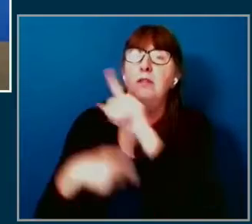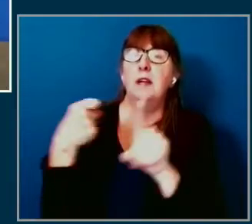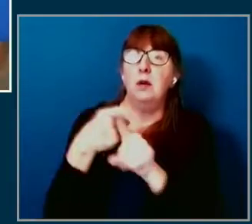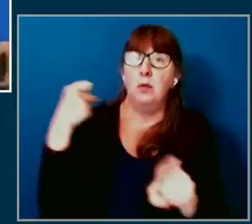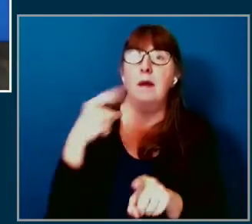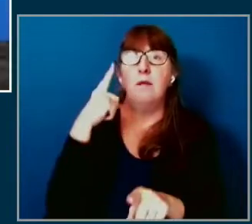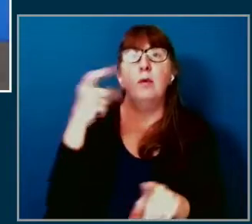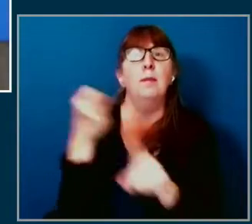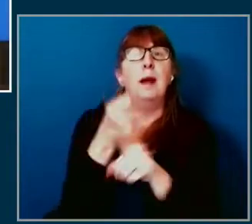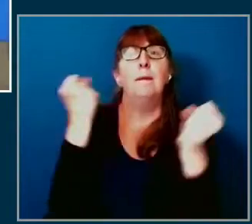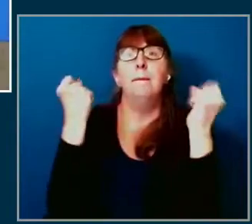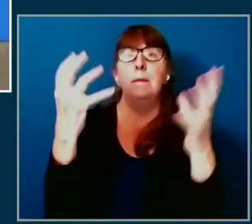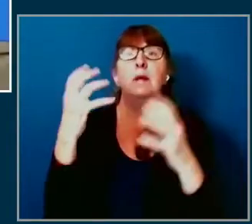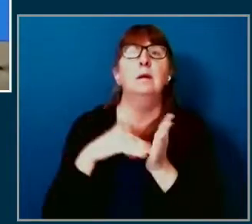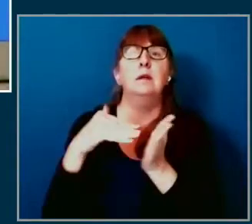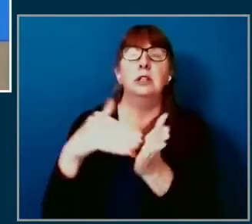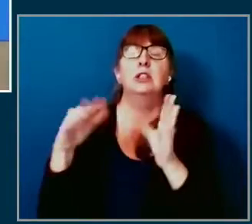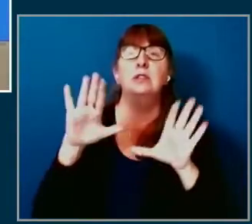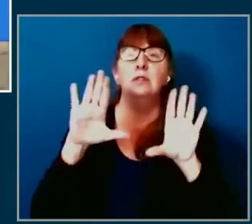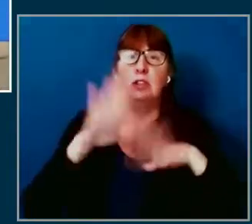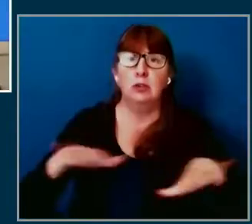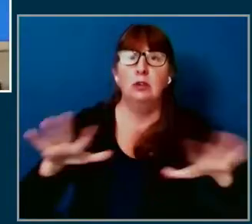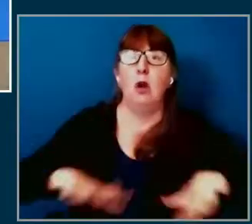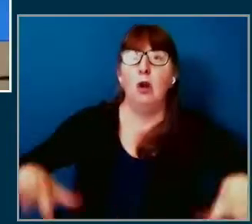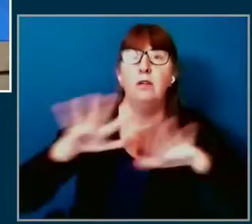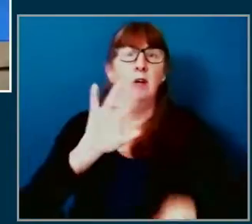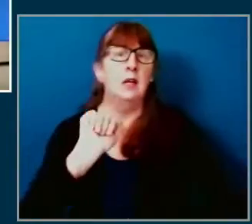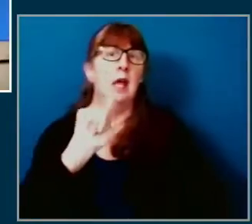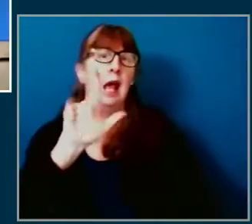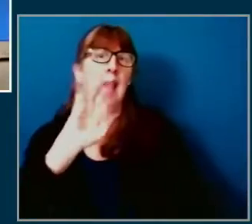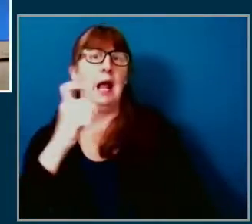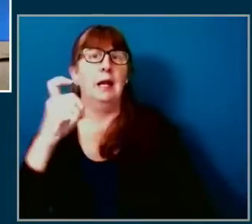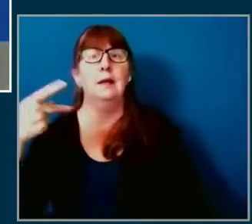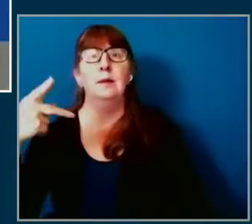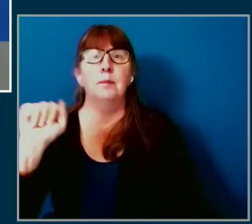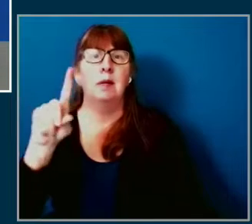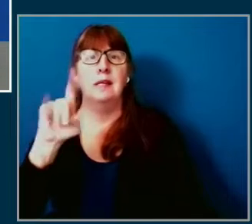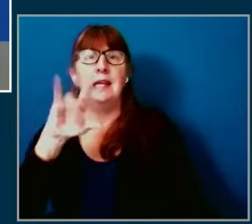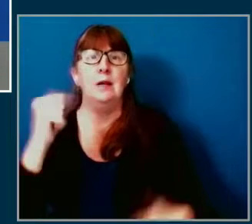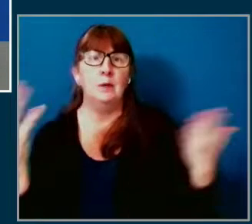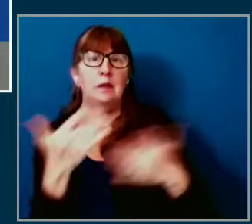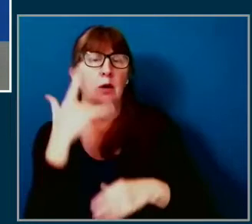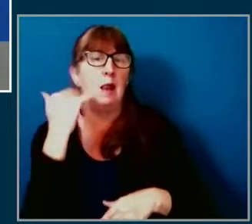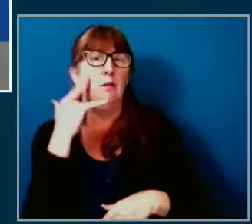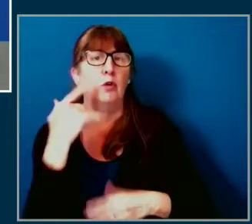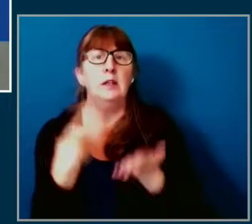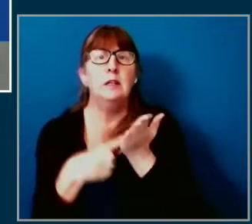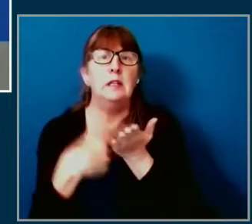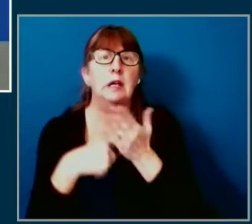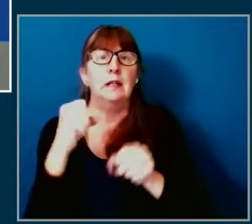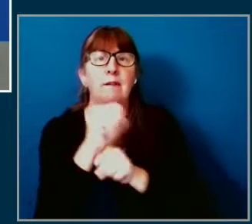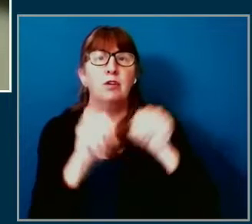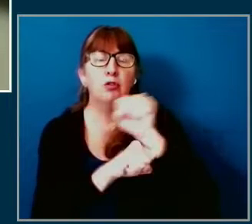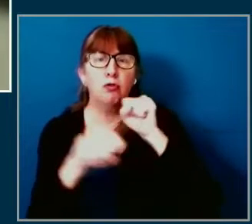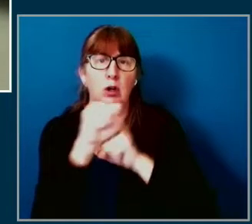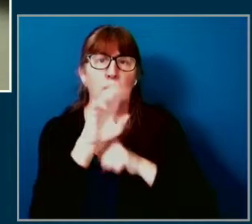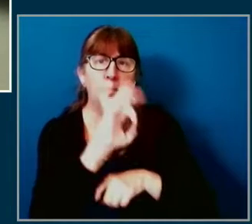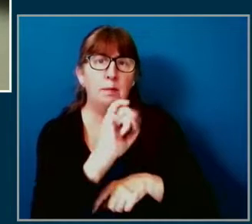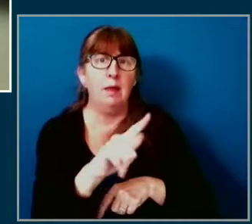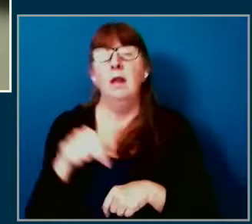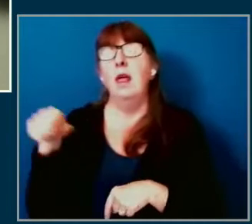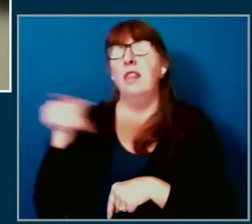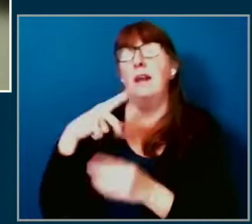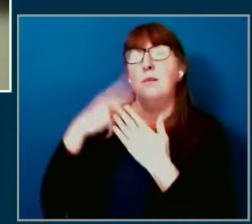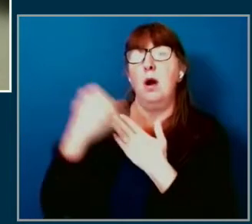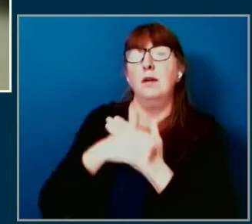Alex Padilla was back in California today talking up the infrastructure bill. These projects collectively will help better